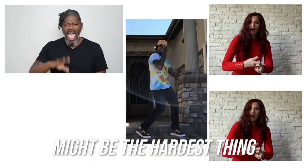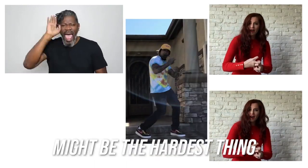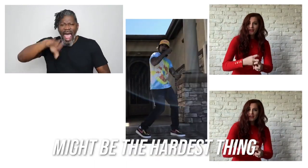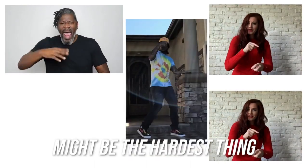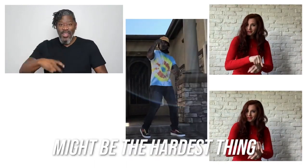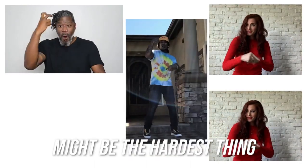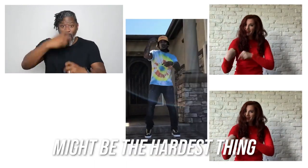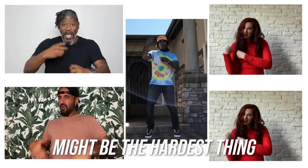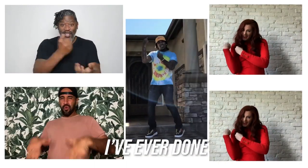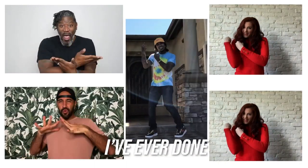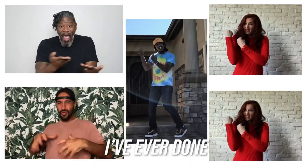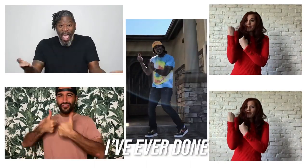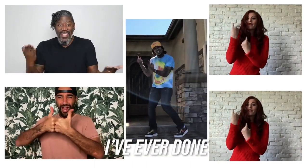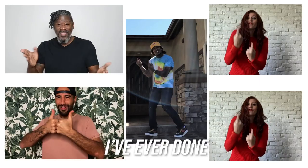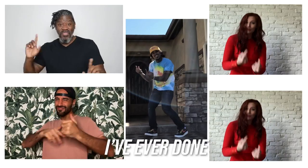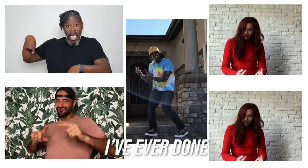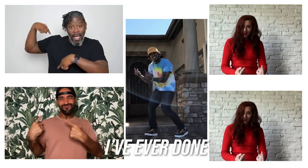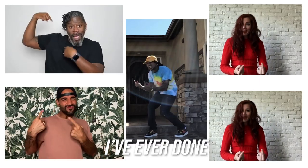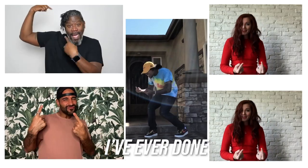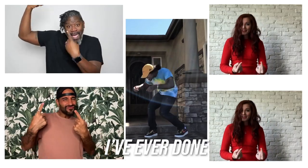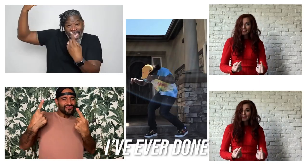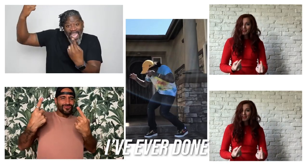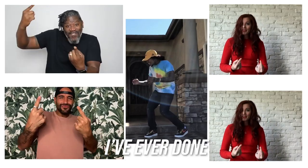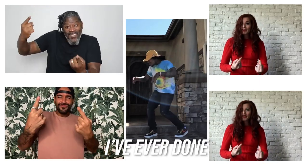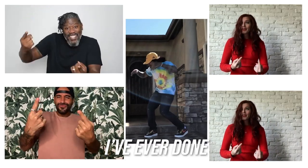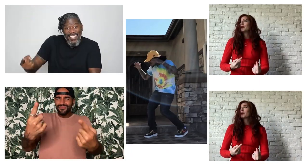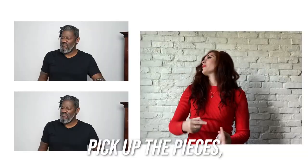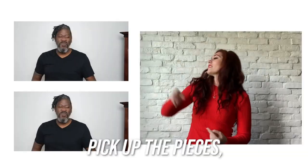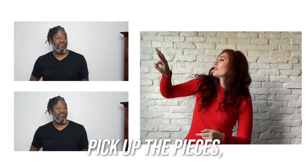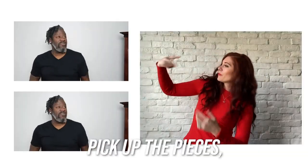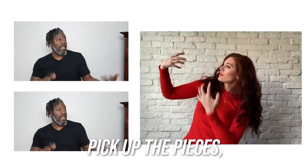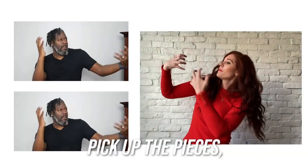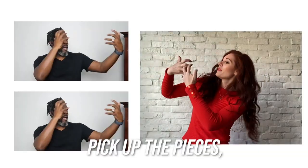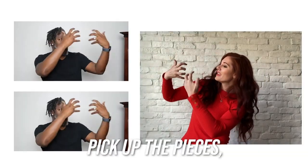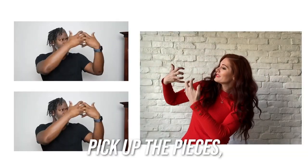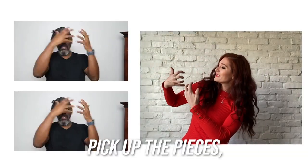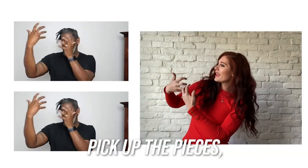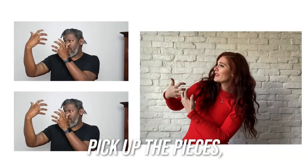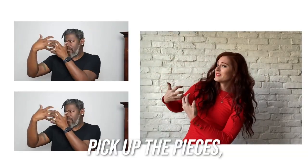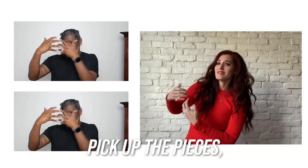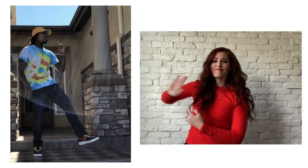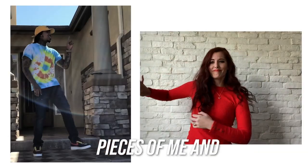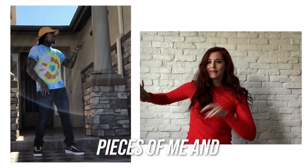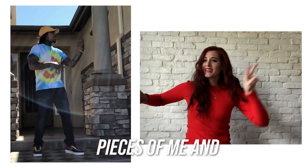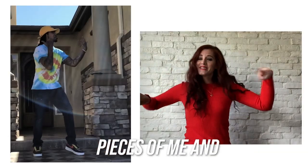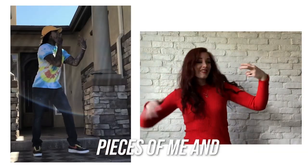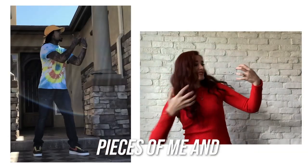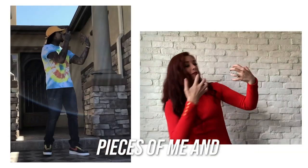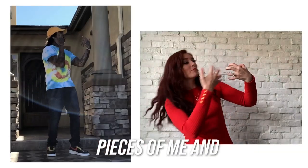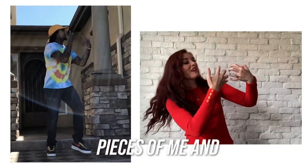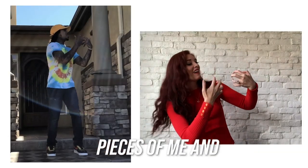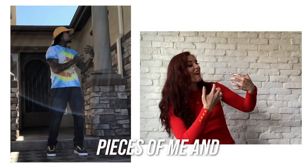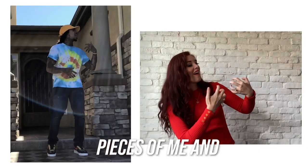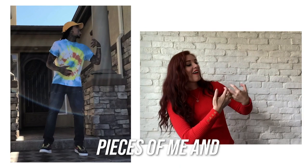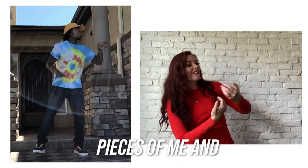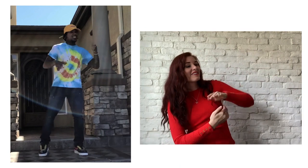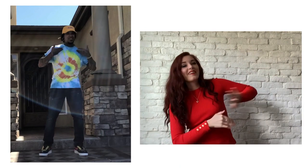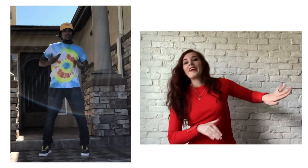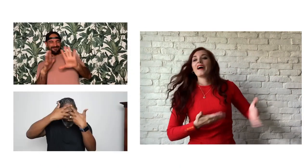the hardest thing I've ever done. Pick up the pieces, pieces of